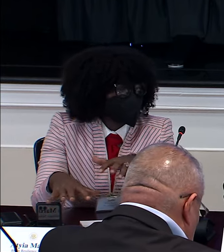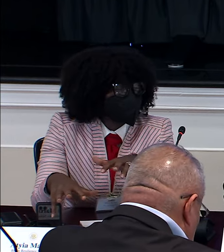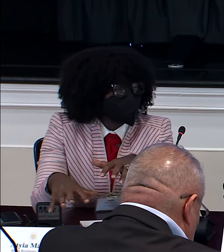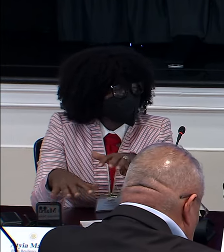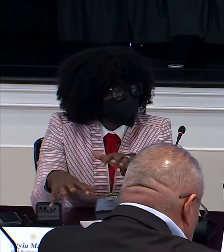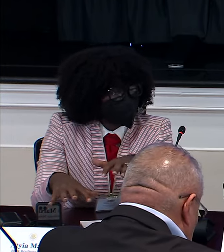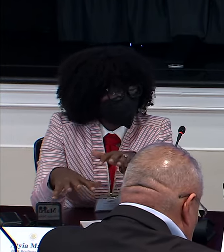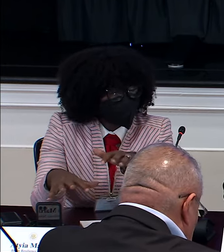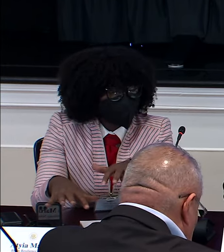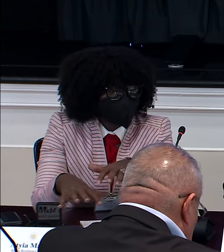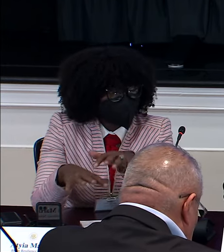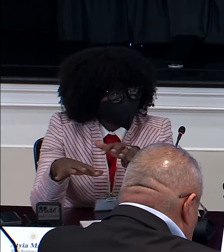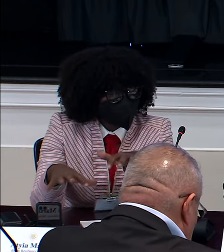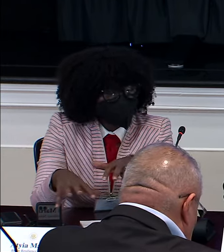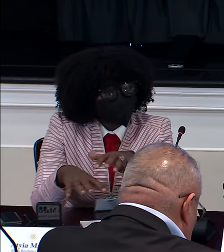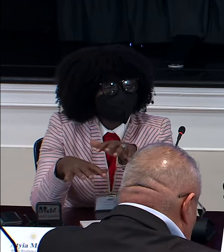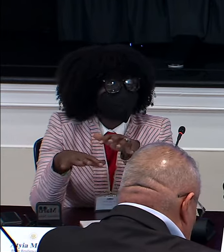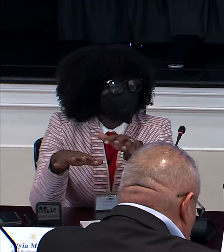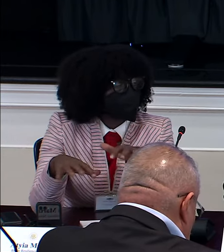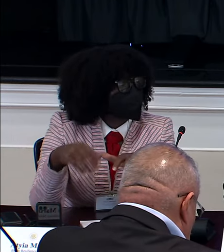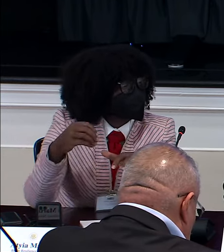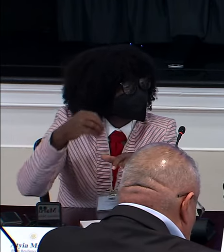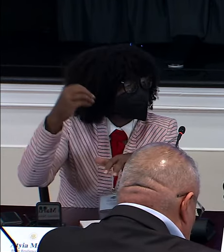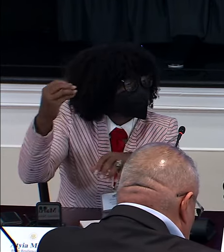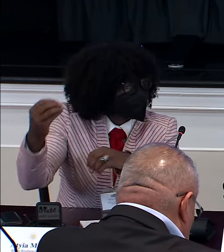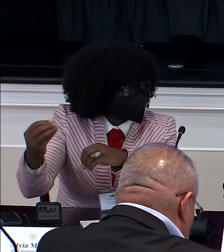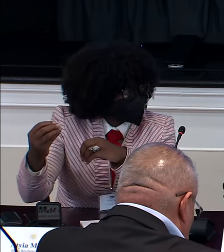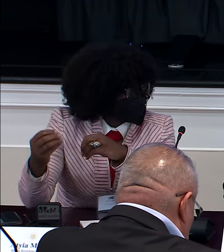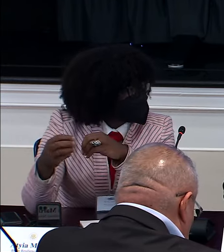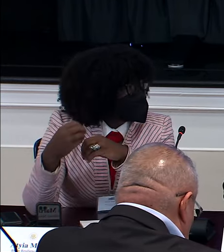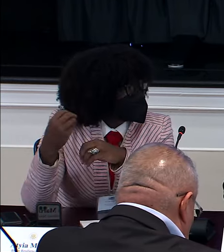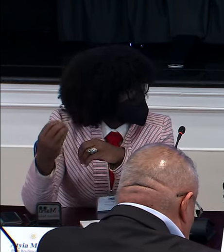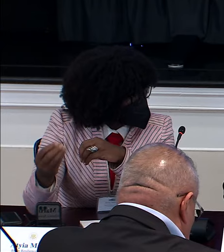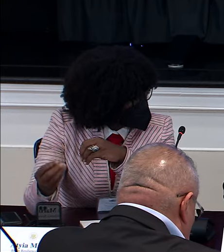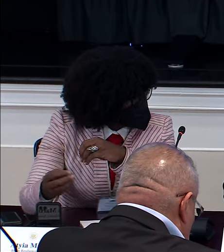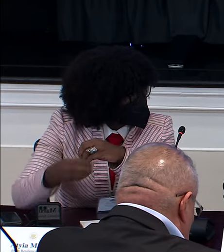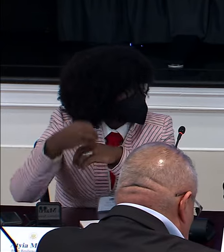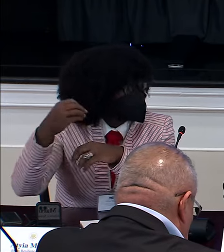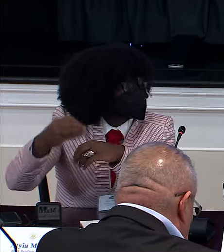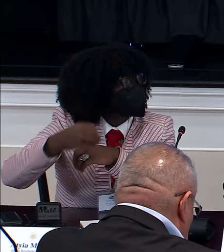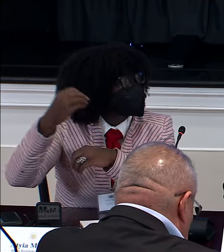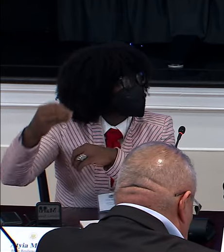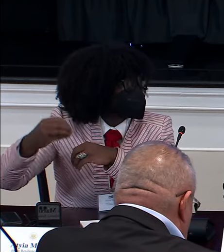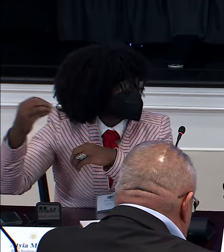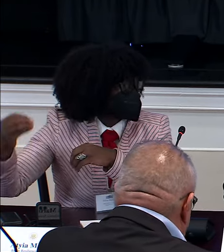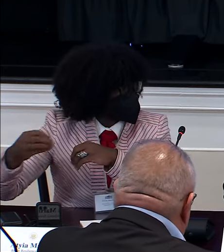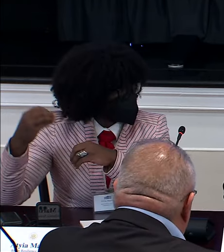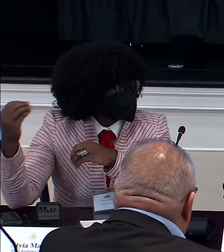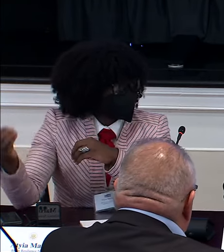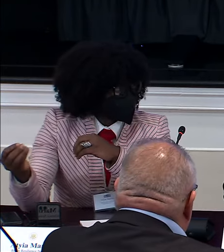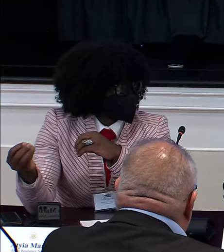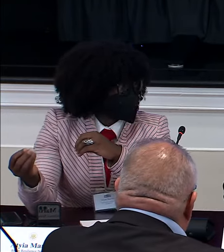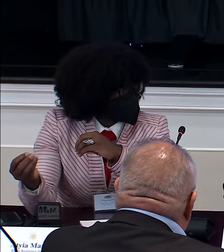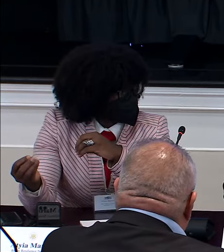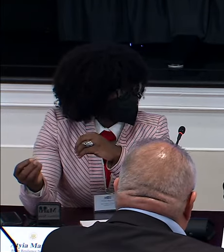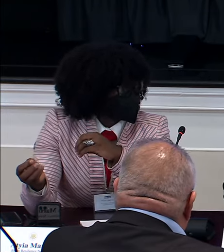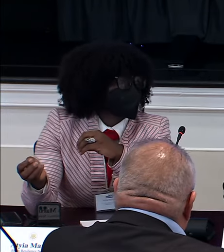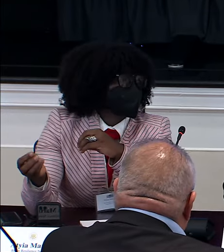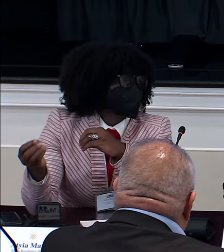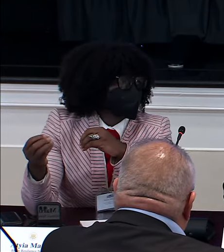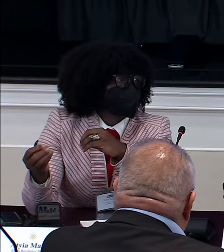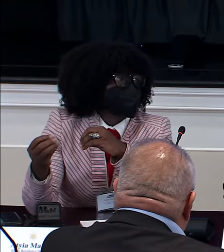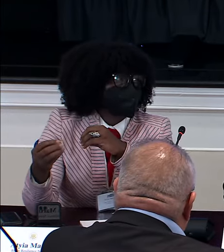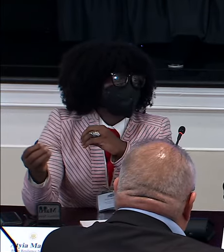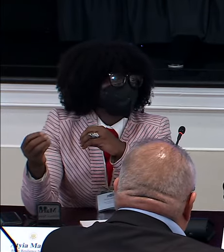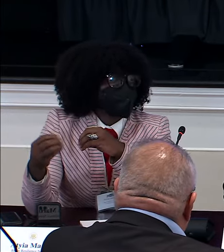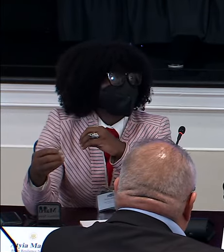organizations who are closest to the people, closest to the pain and suffering, closest to the strengths in communities and building on those strengths in communities,